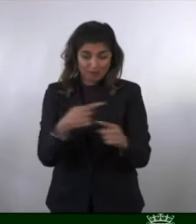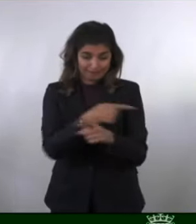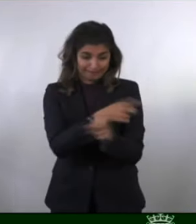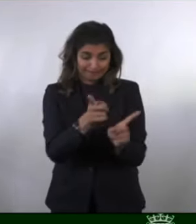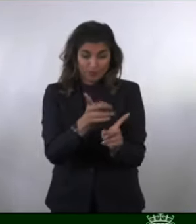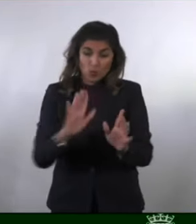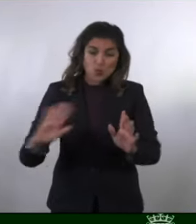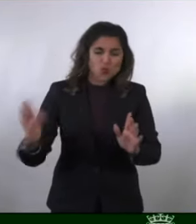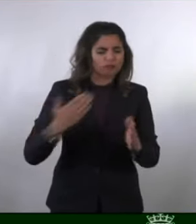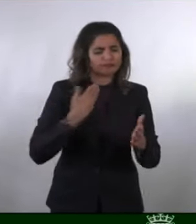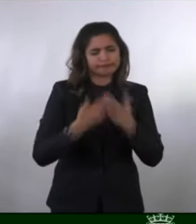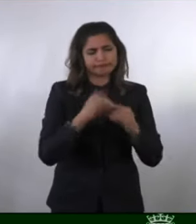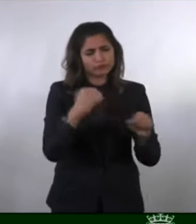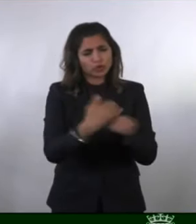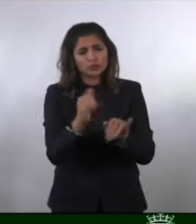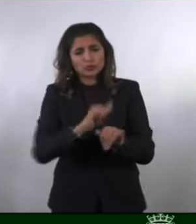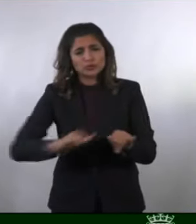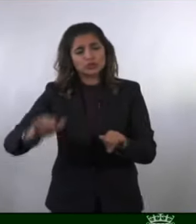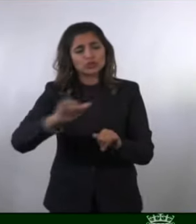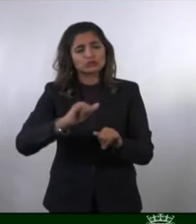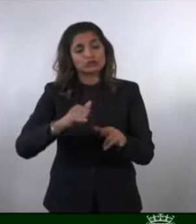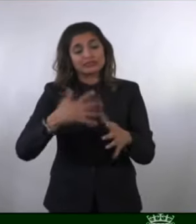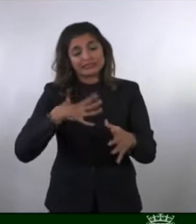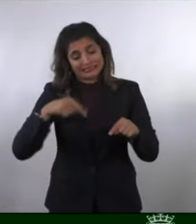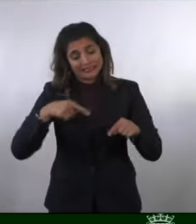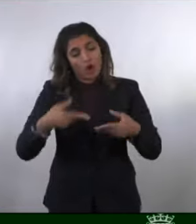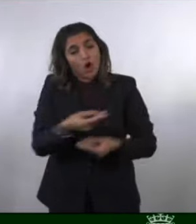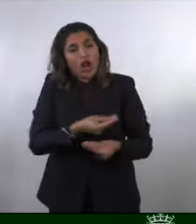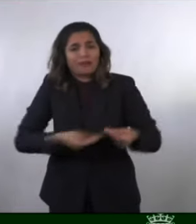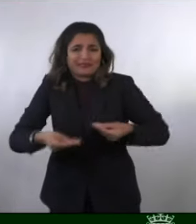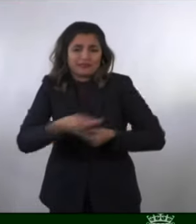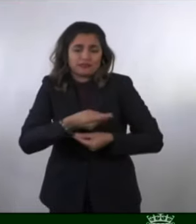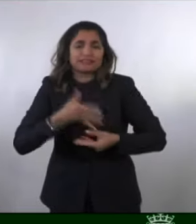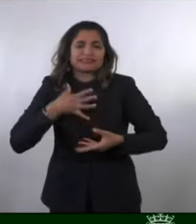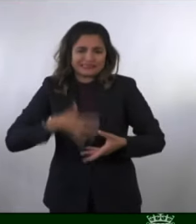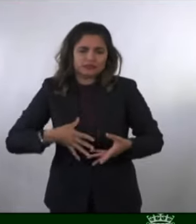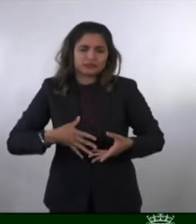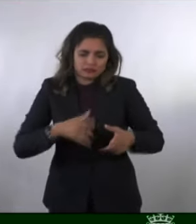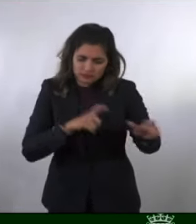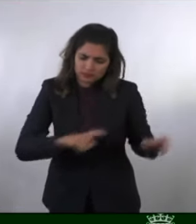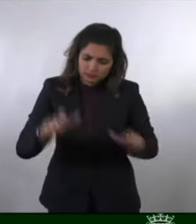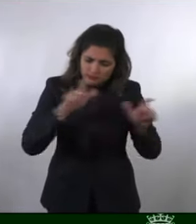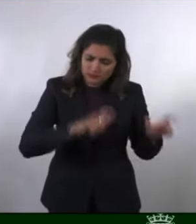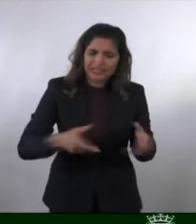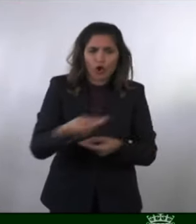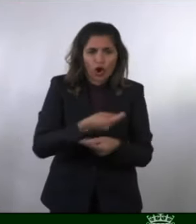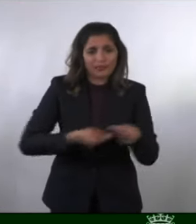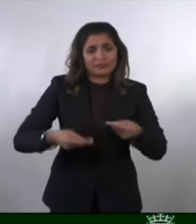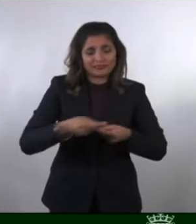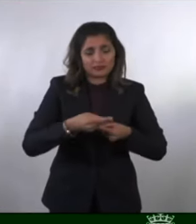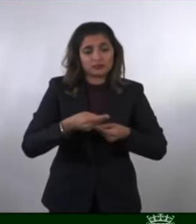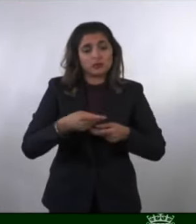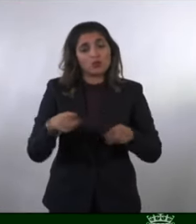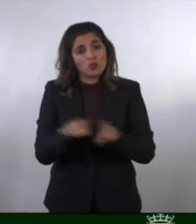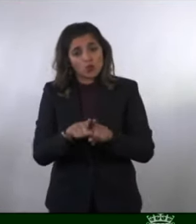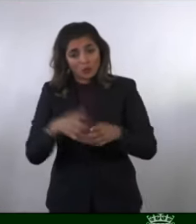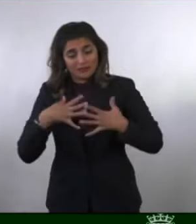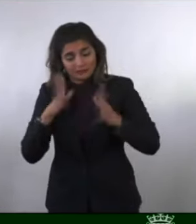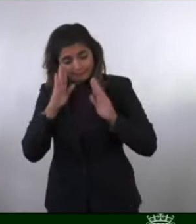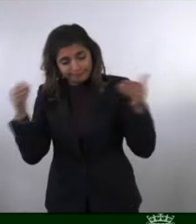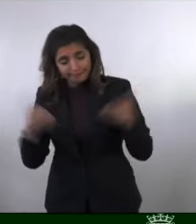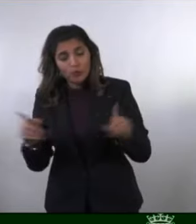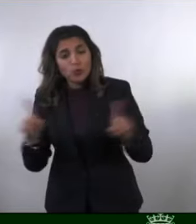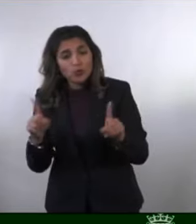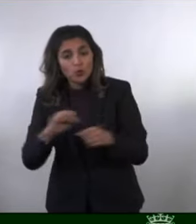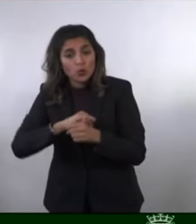sectors is to get the economy moving again, to get the virus down and to move forward.